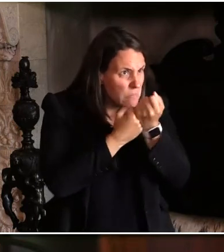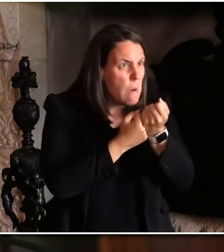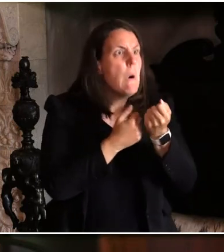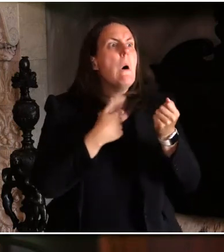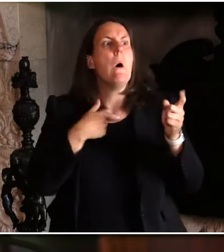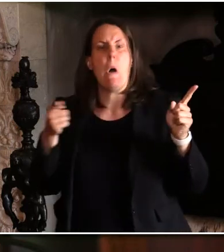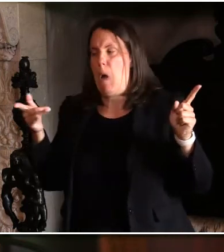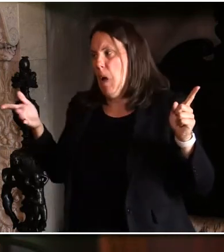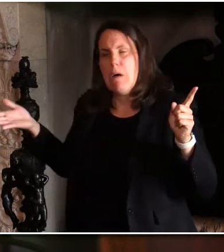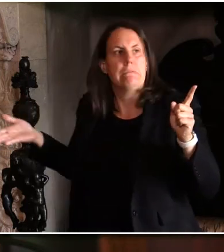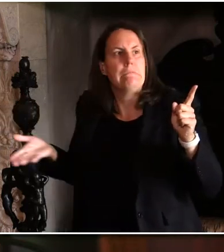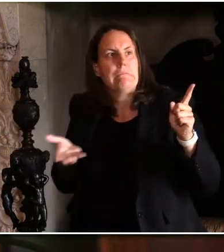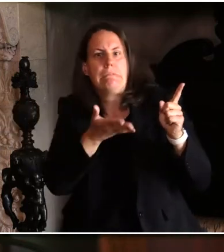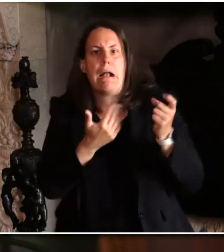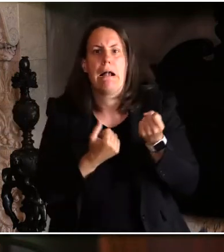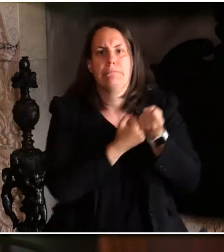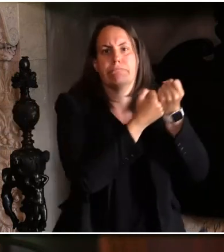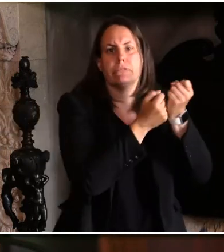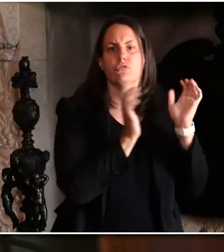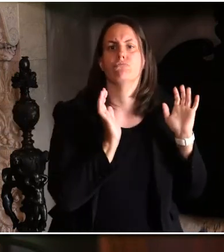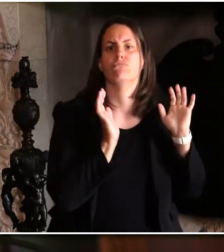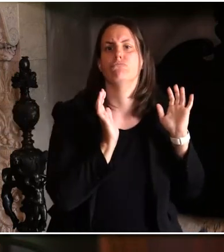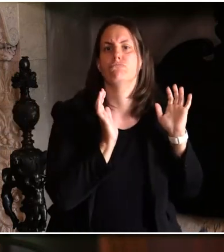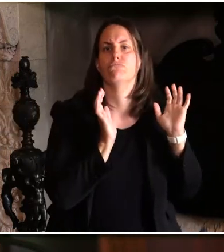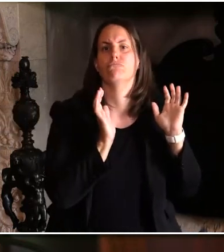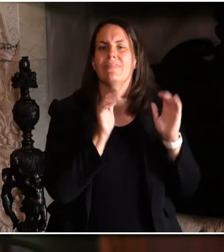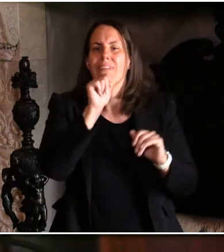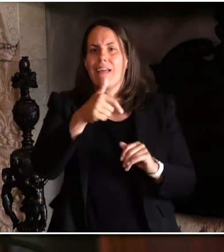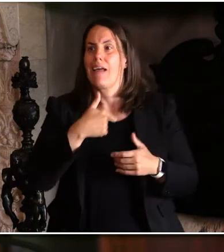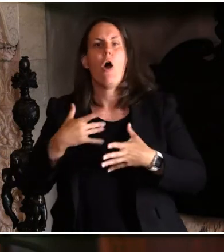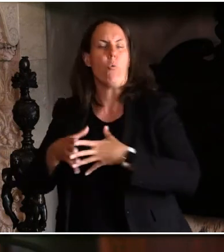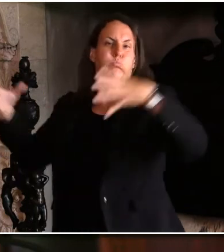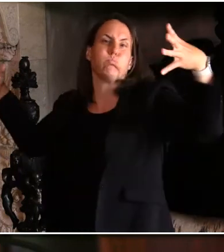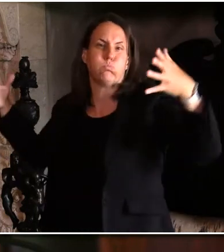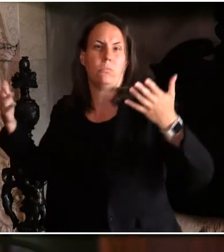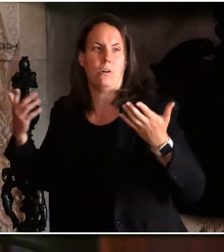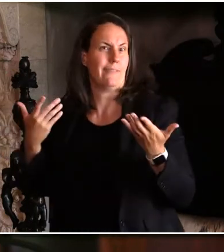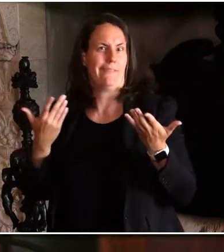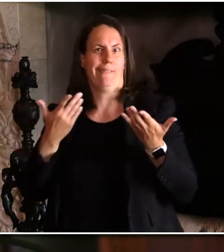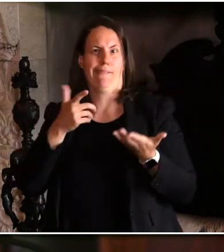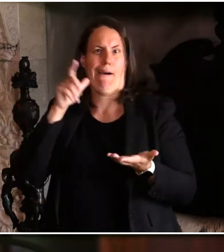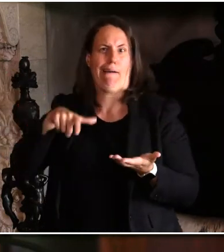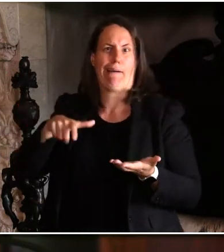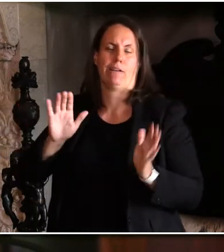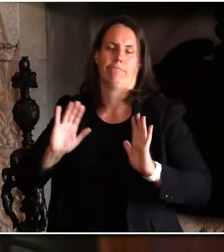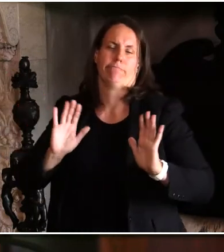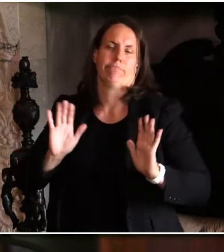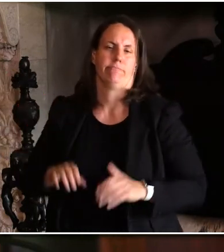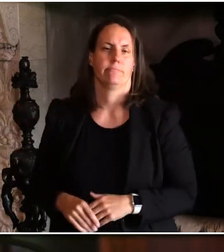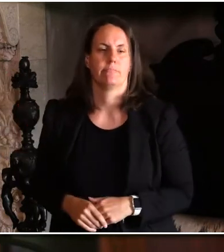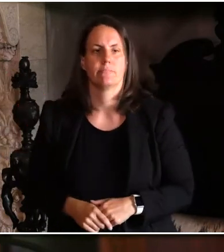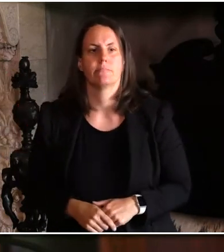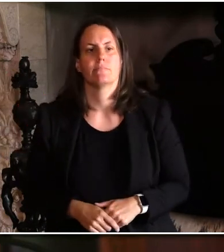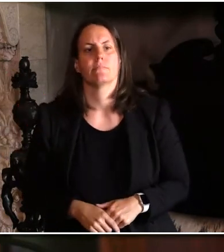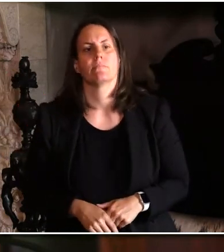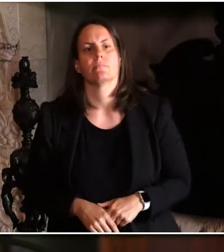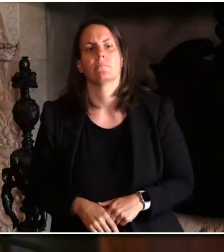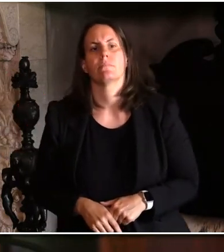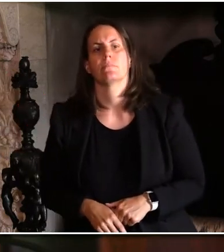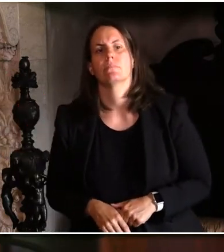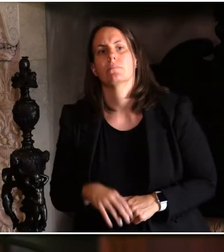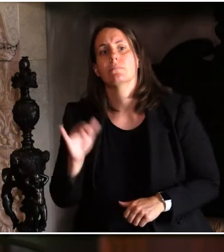while local public health also increases their capacity to do contact tracing in